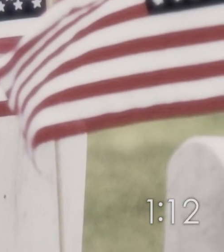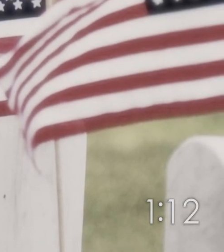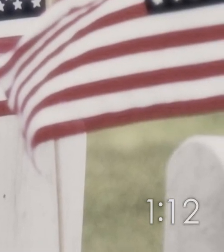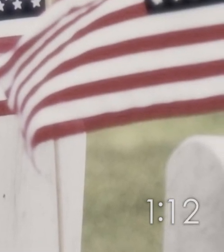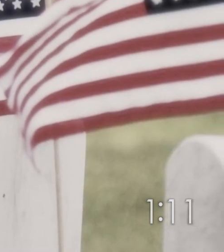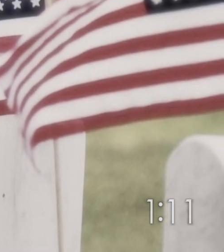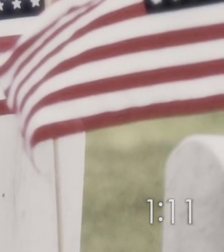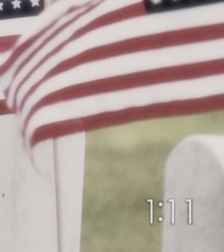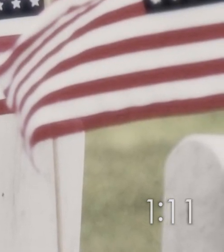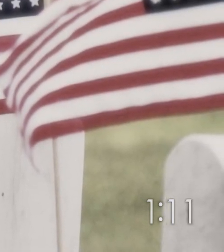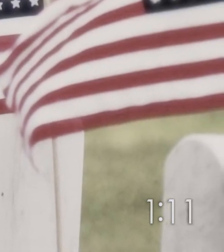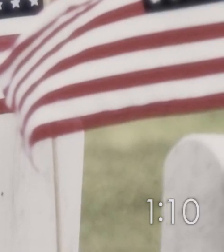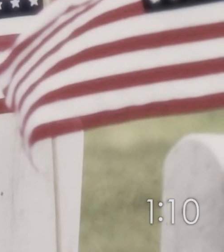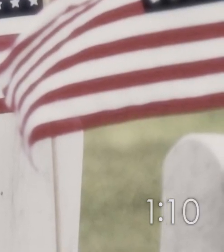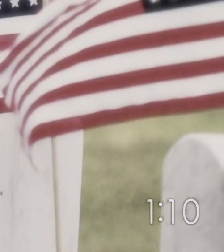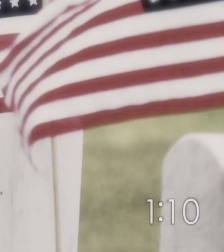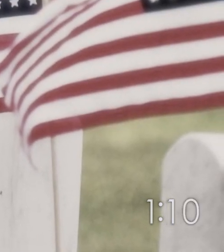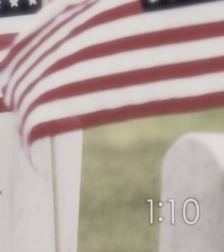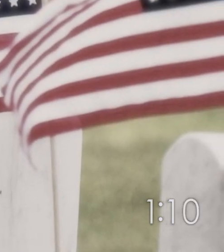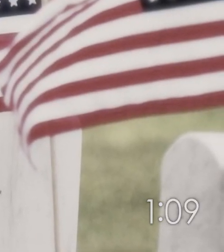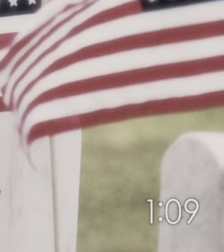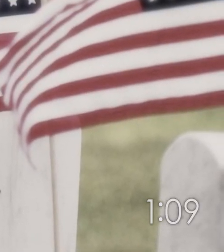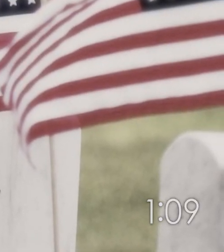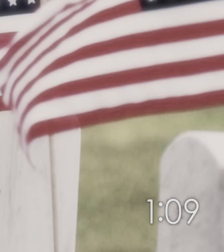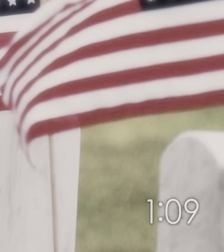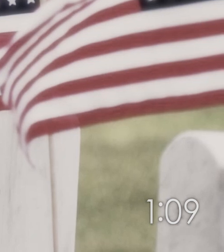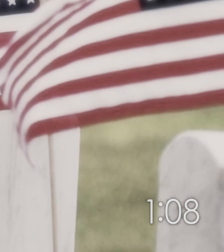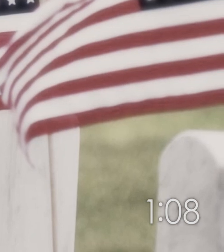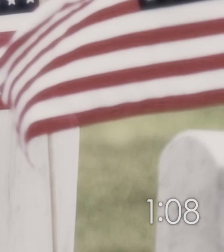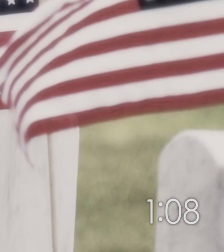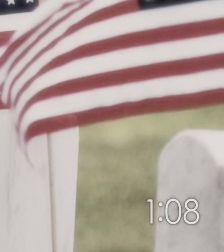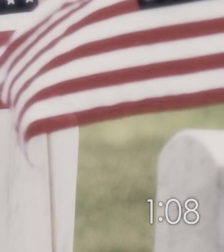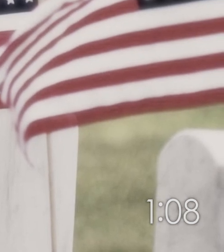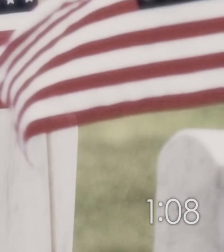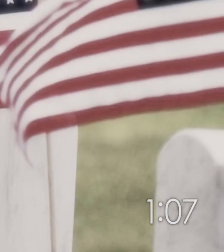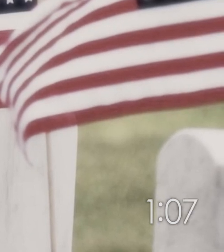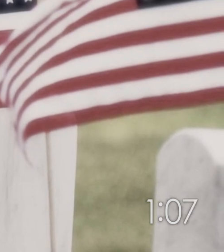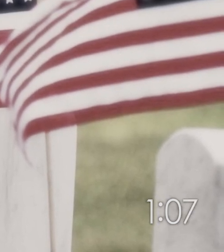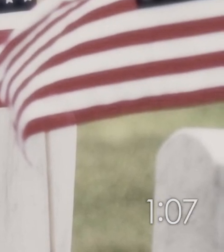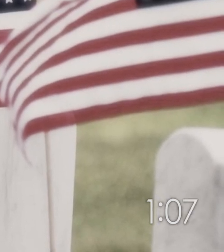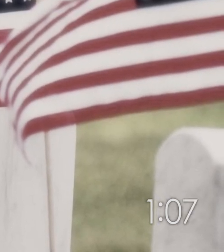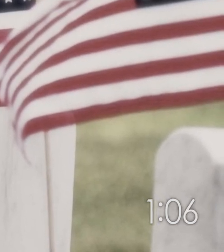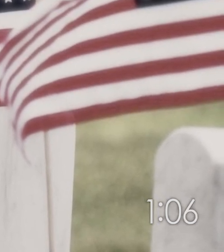am who you say I am. You are for me.